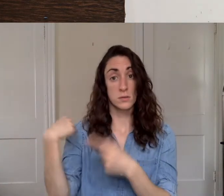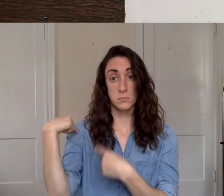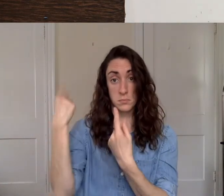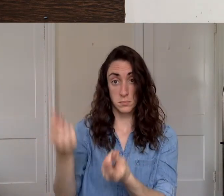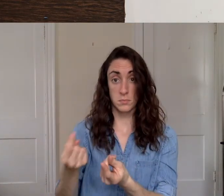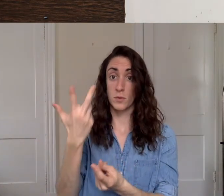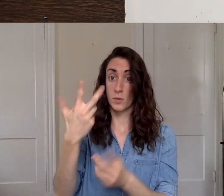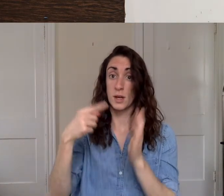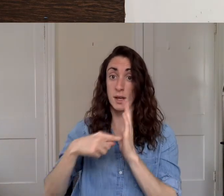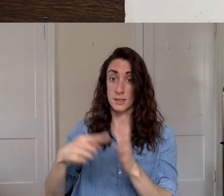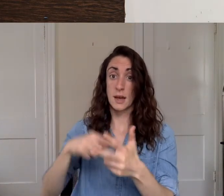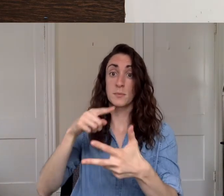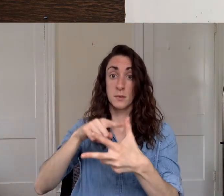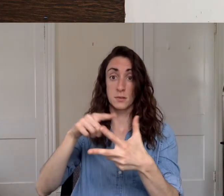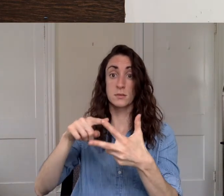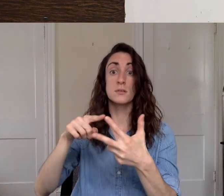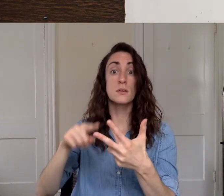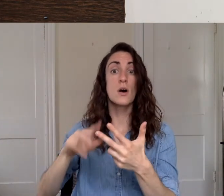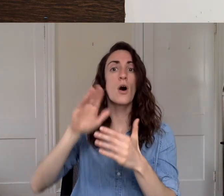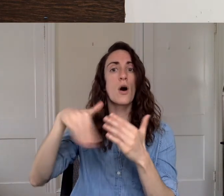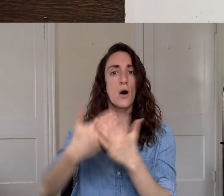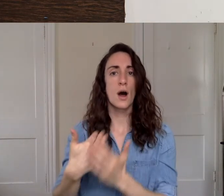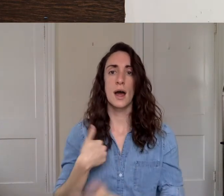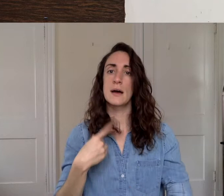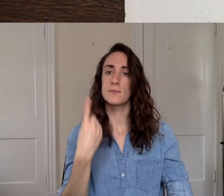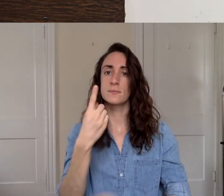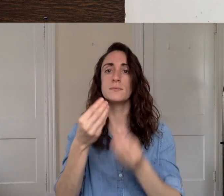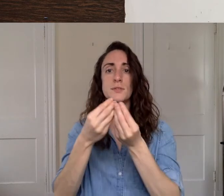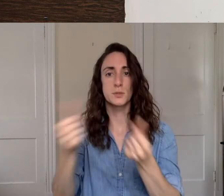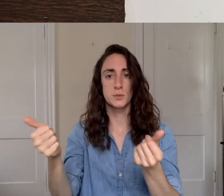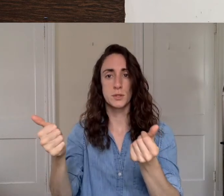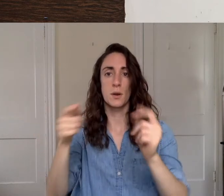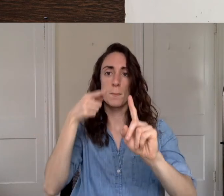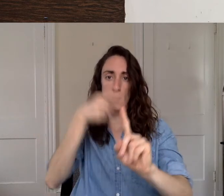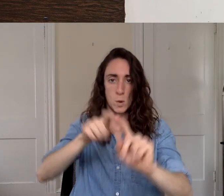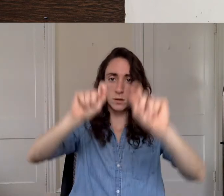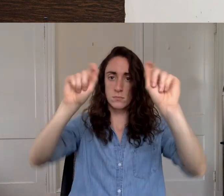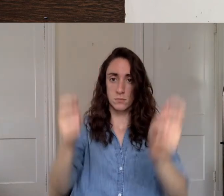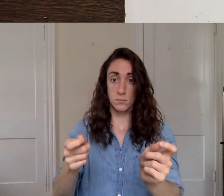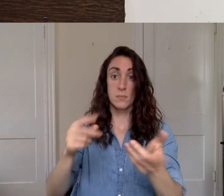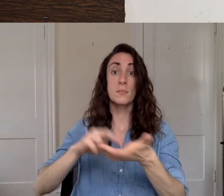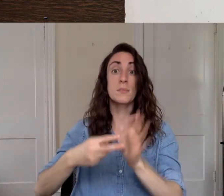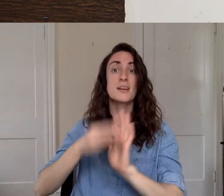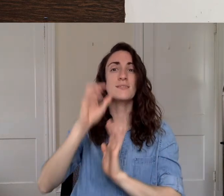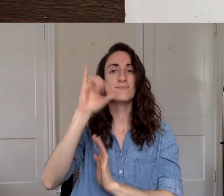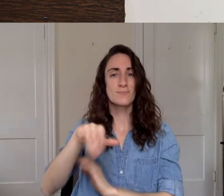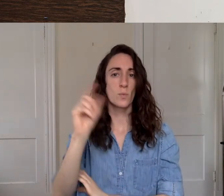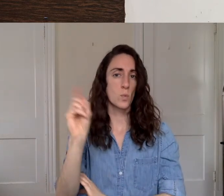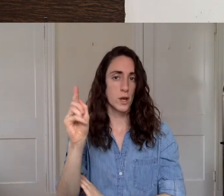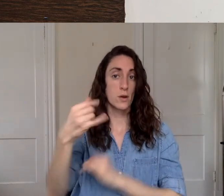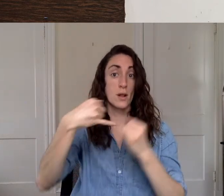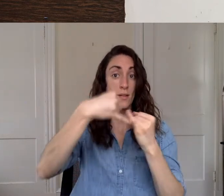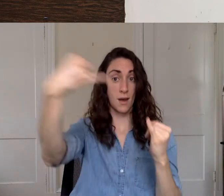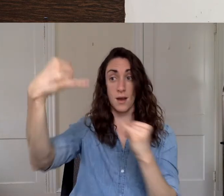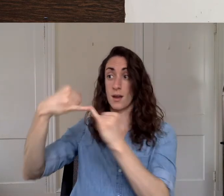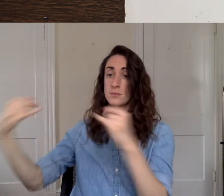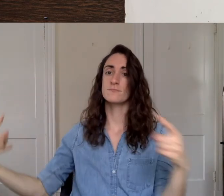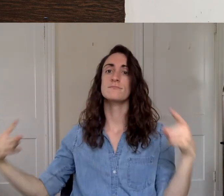You might notice that for the 3 examples we've looked at so far, they all had one solution, a point where the two lines intersected.